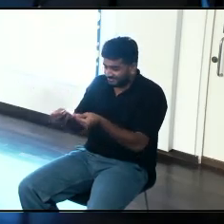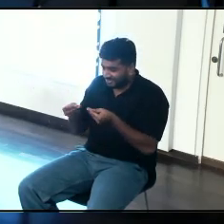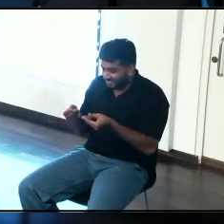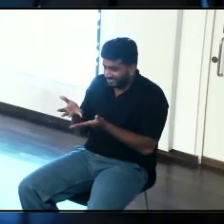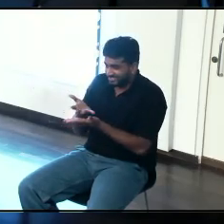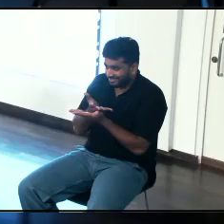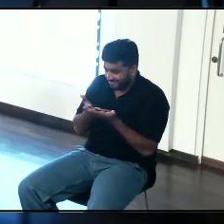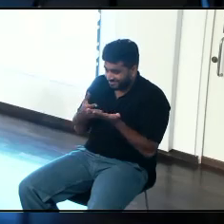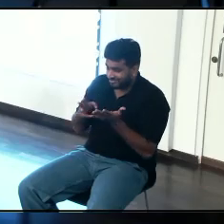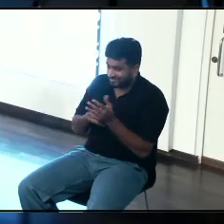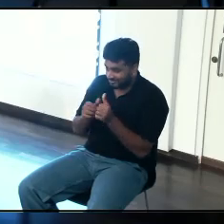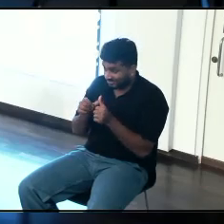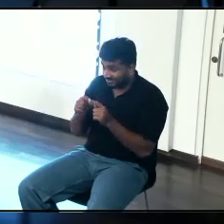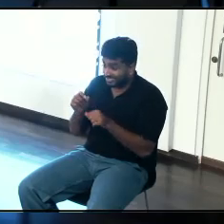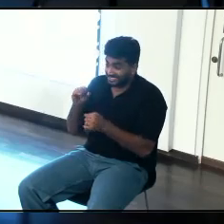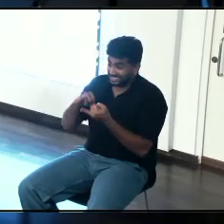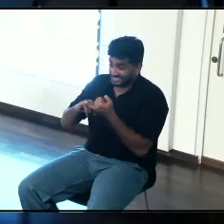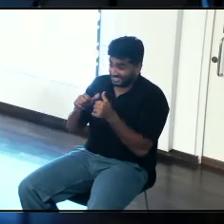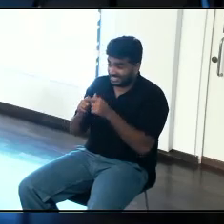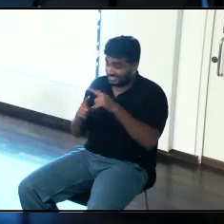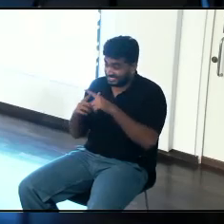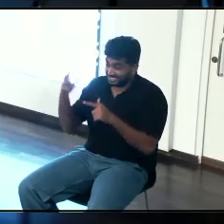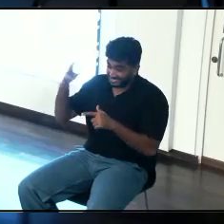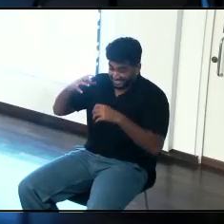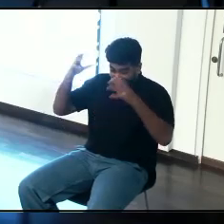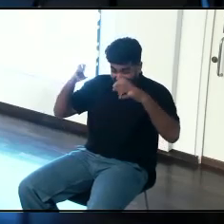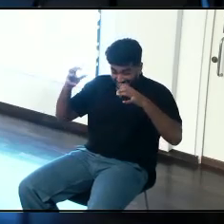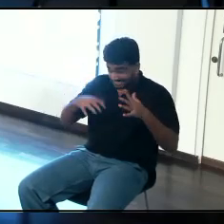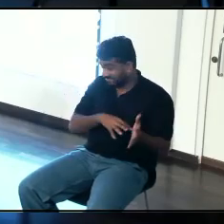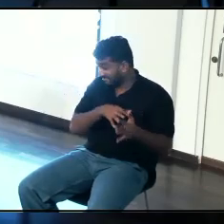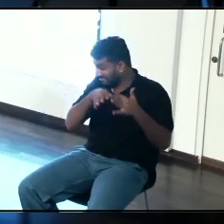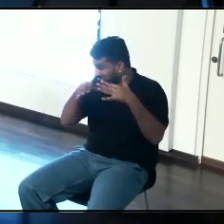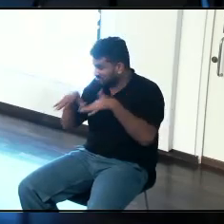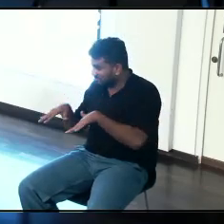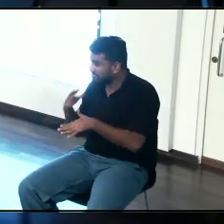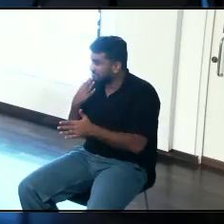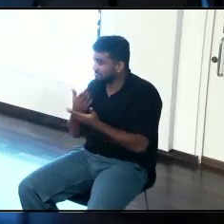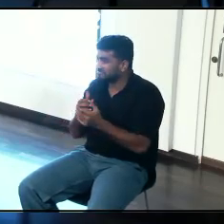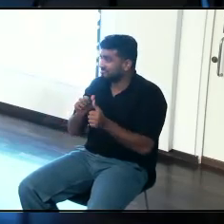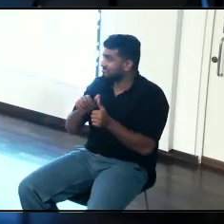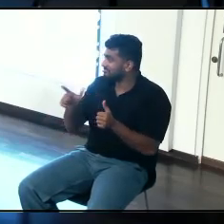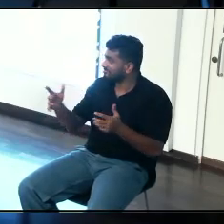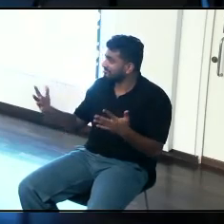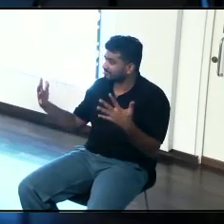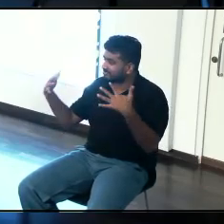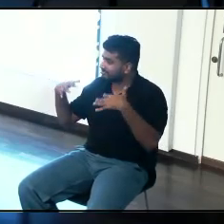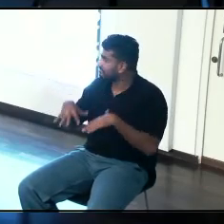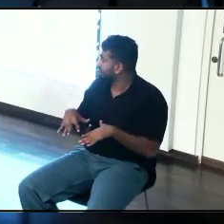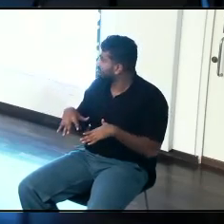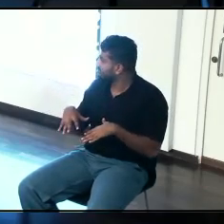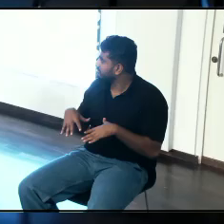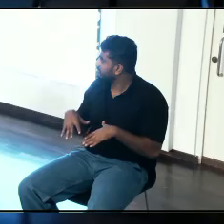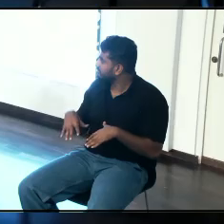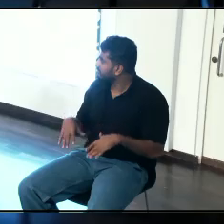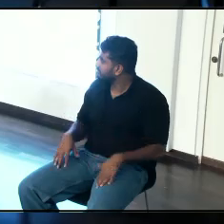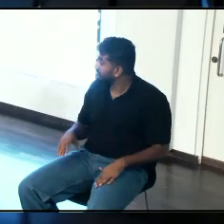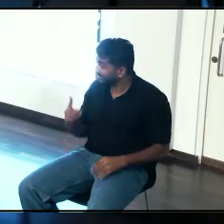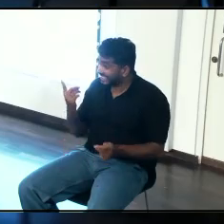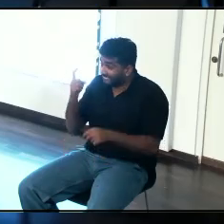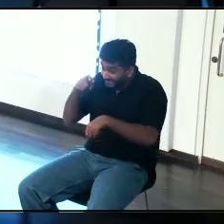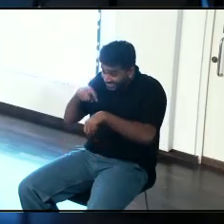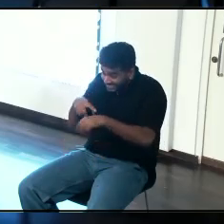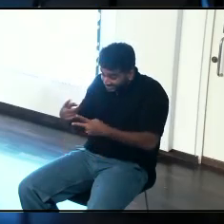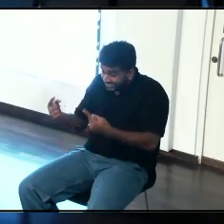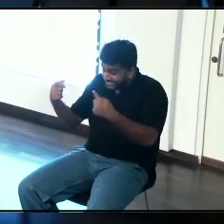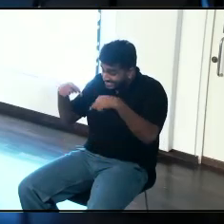at MAP on a Saturday evening with the rain and all of that. If this is your first time